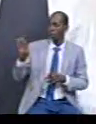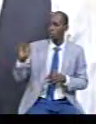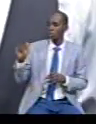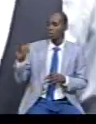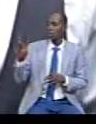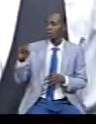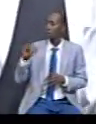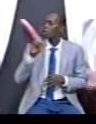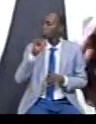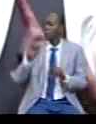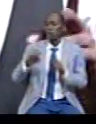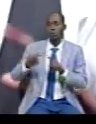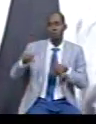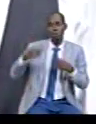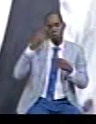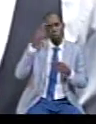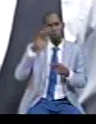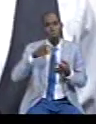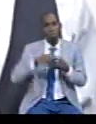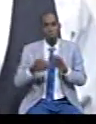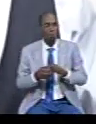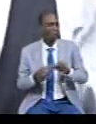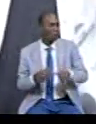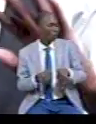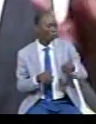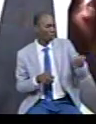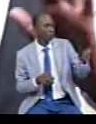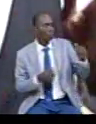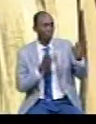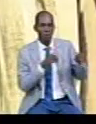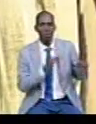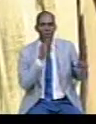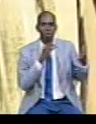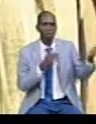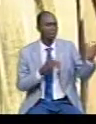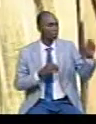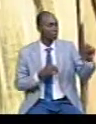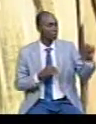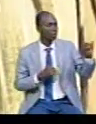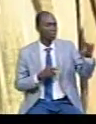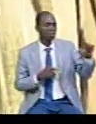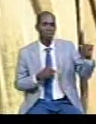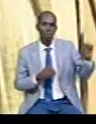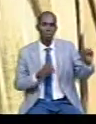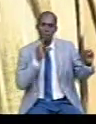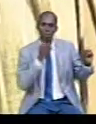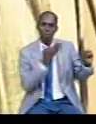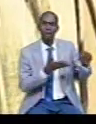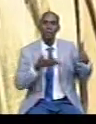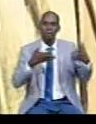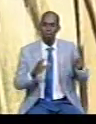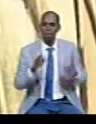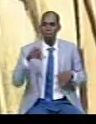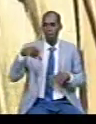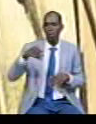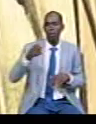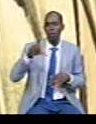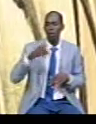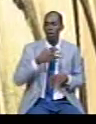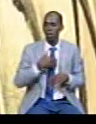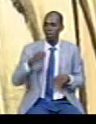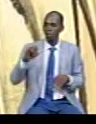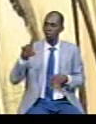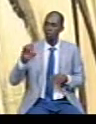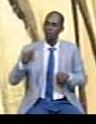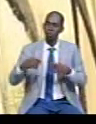because of one problem or the other, Silas is there. And then Paul and Silas can go together. Let there be two of you, two sisters together, or two